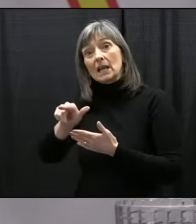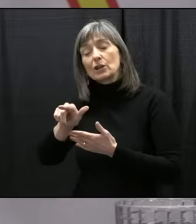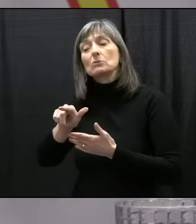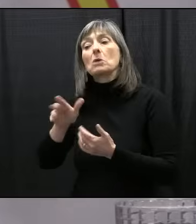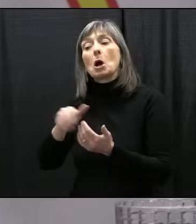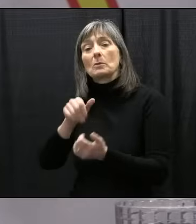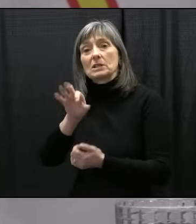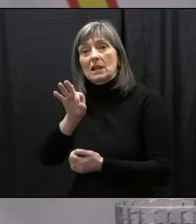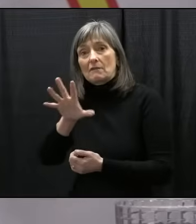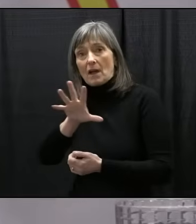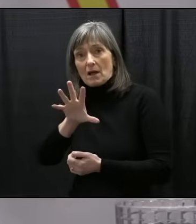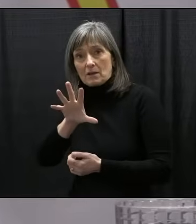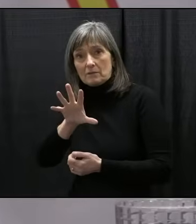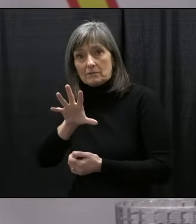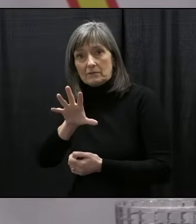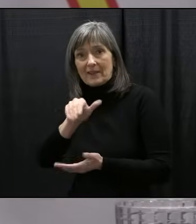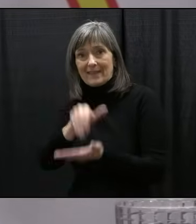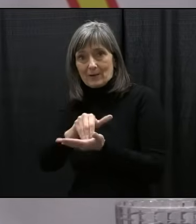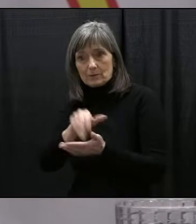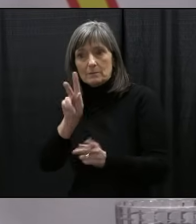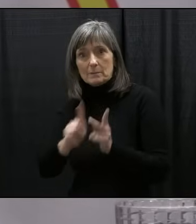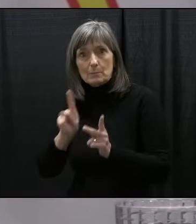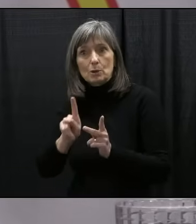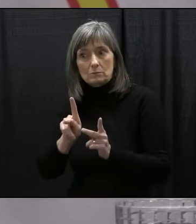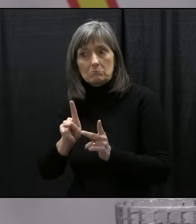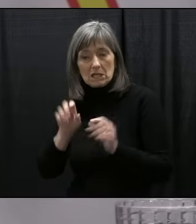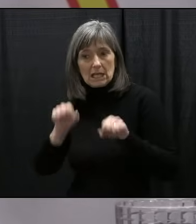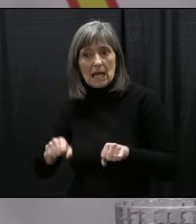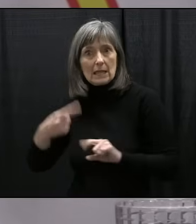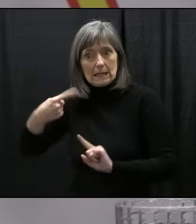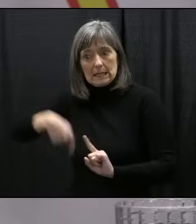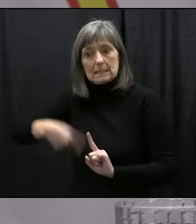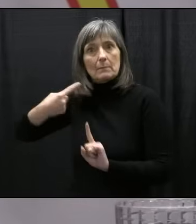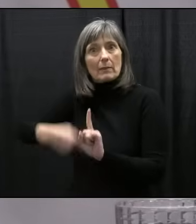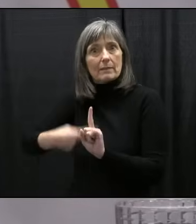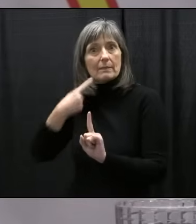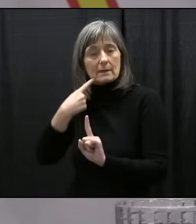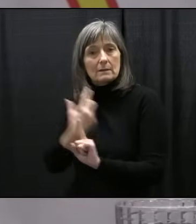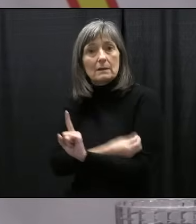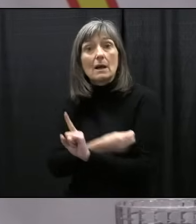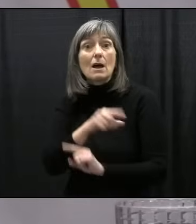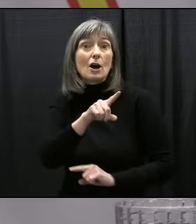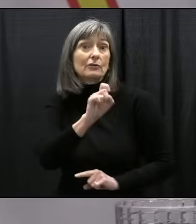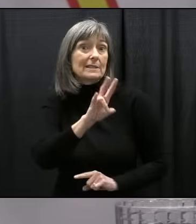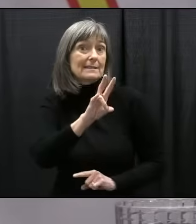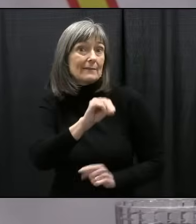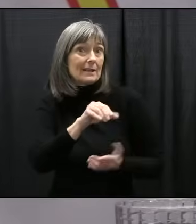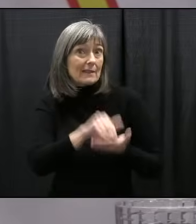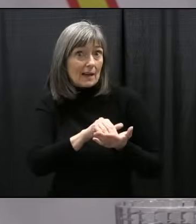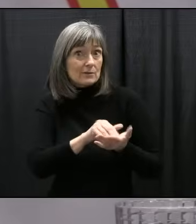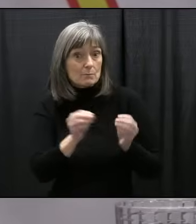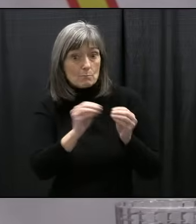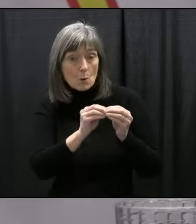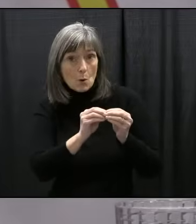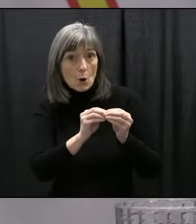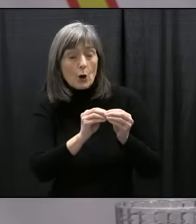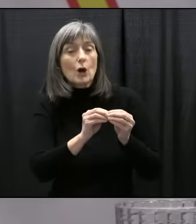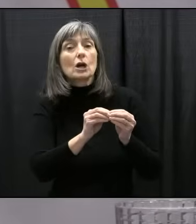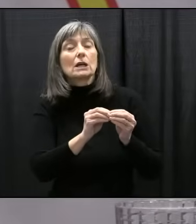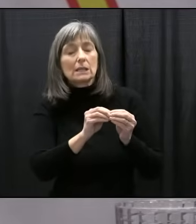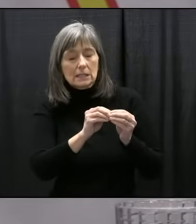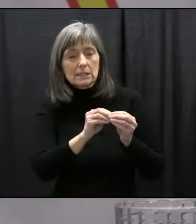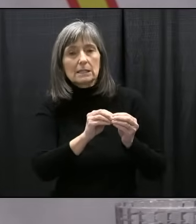were eligible for the booster this month, with more than 170,000 in January. Moving